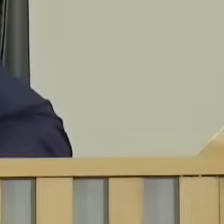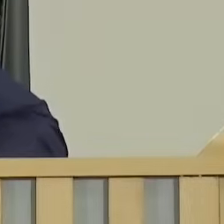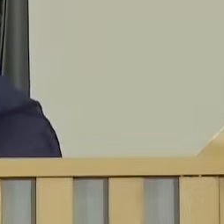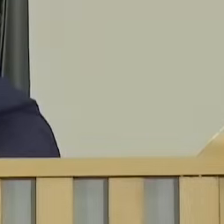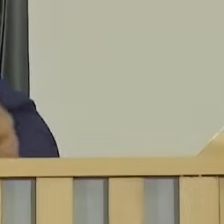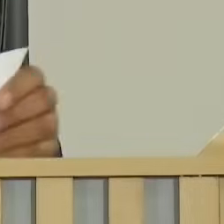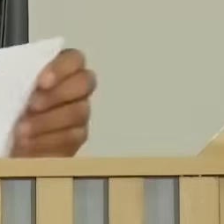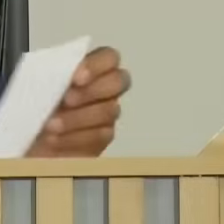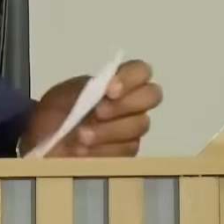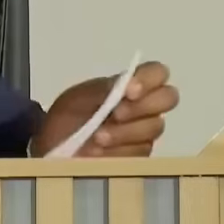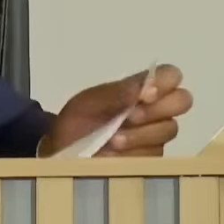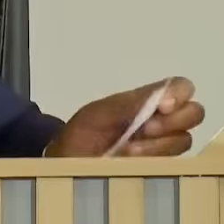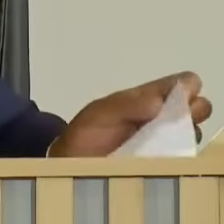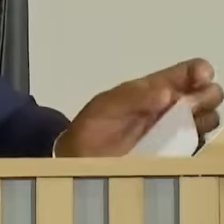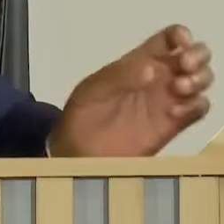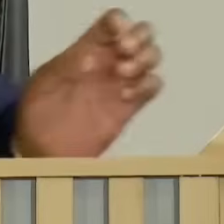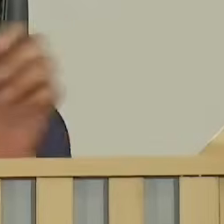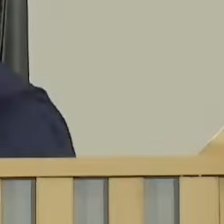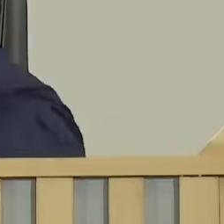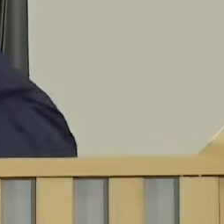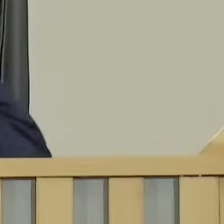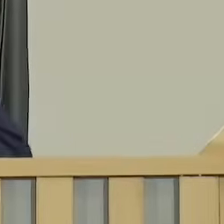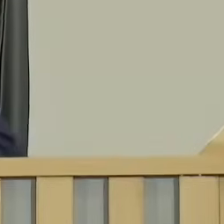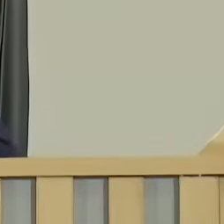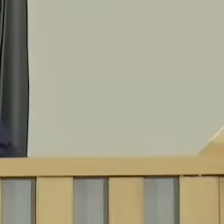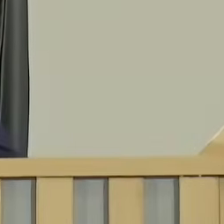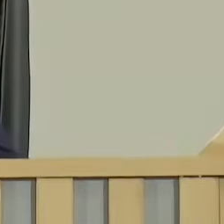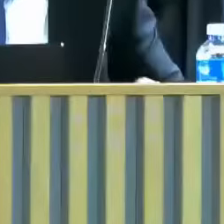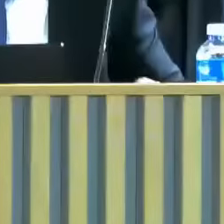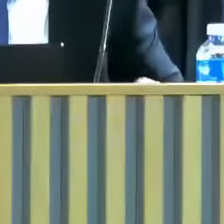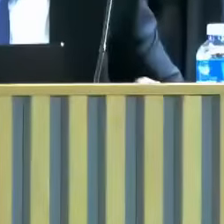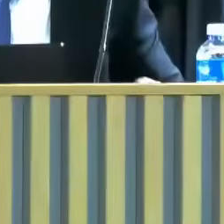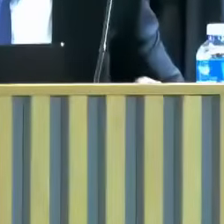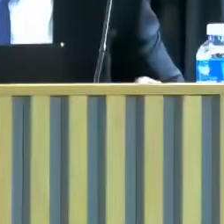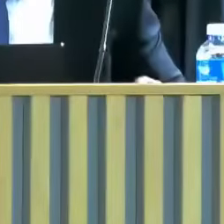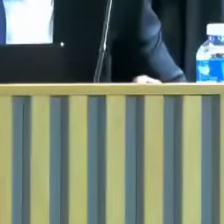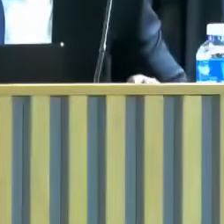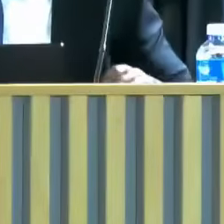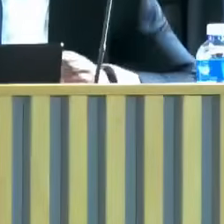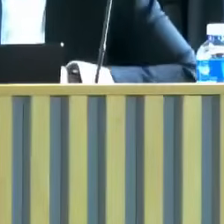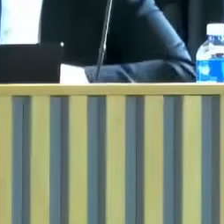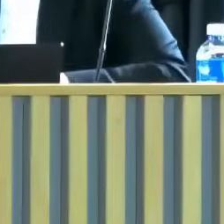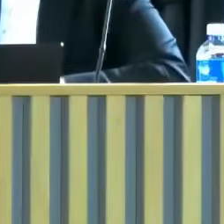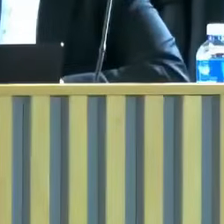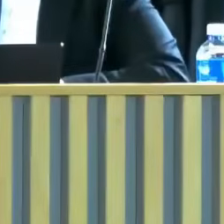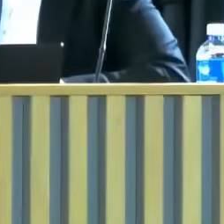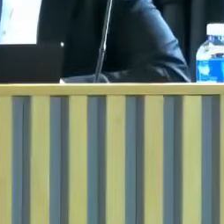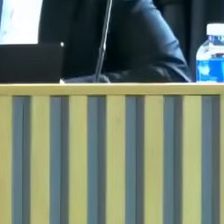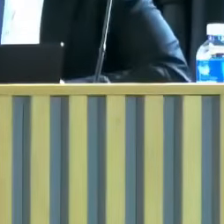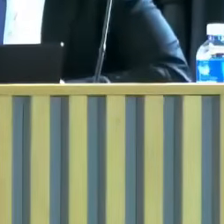the hands of the political actors. Before you go on,